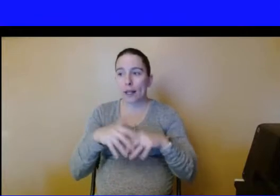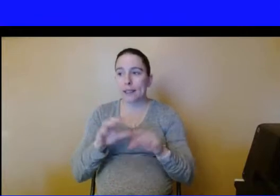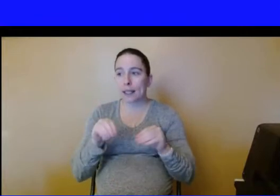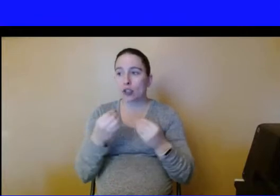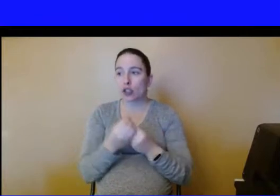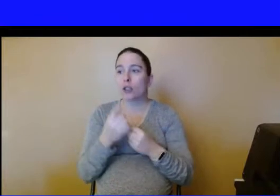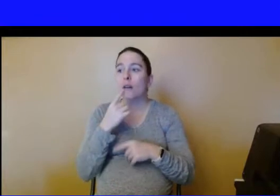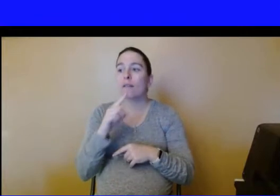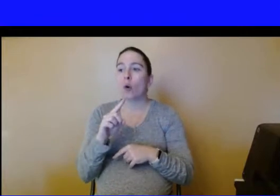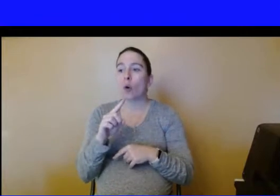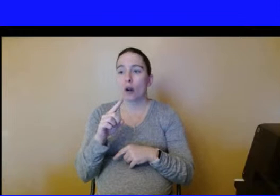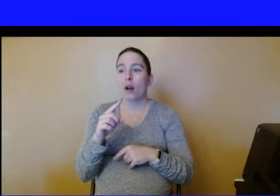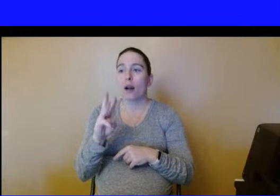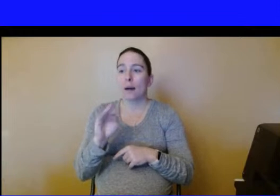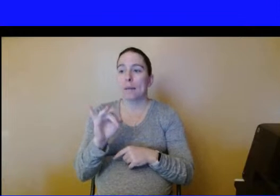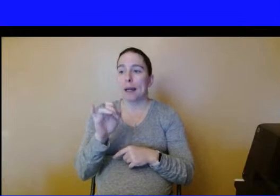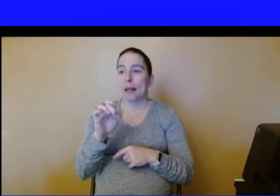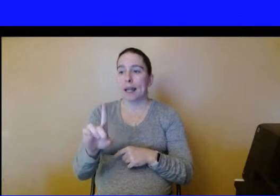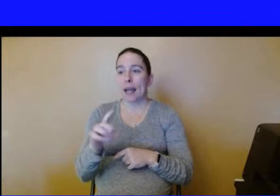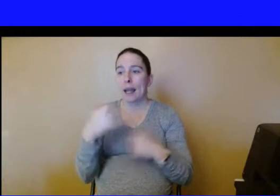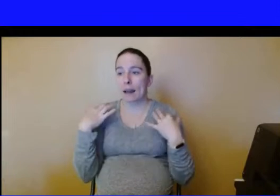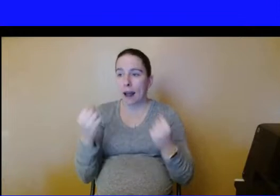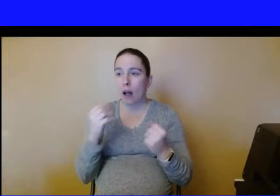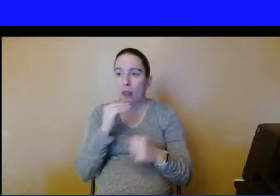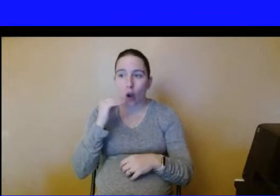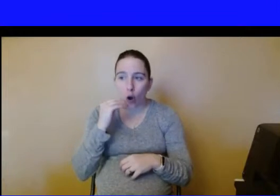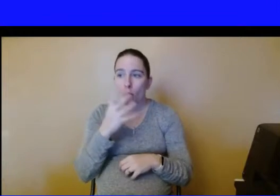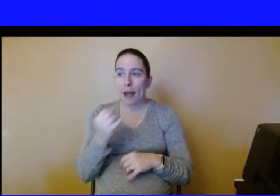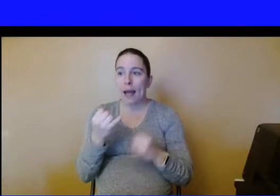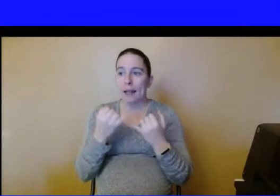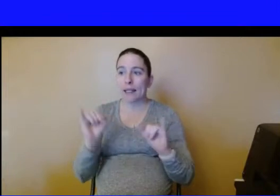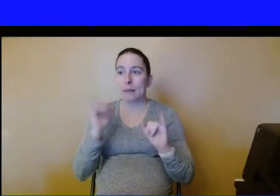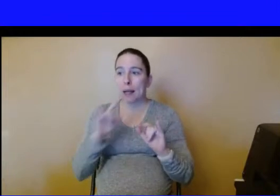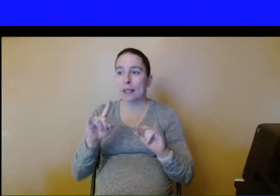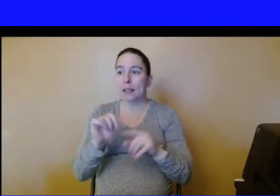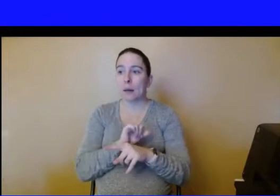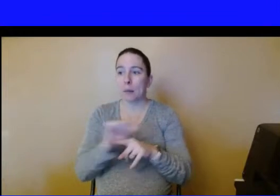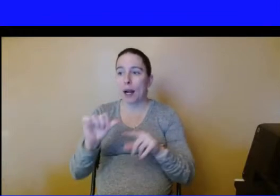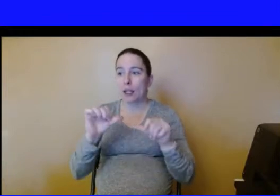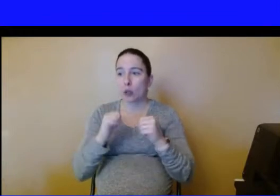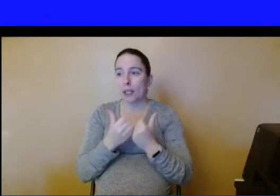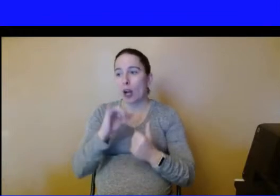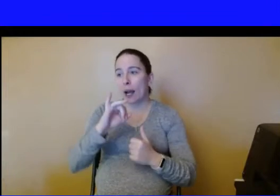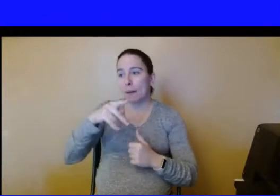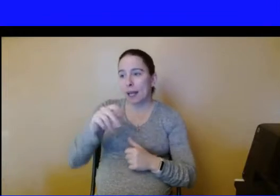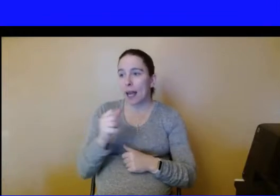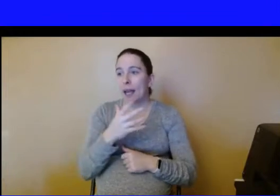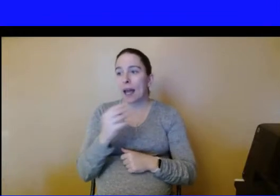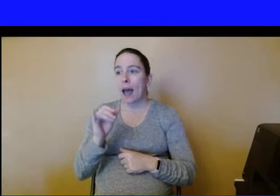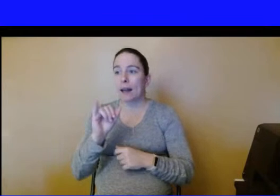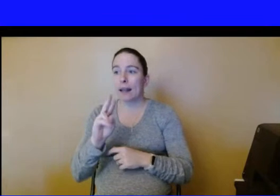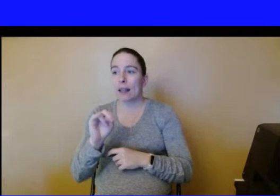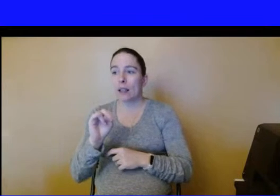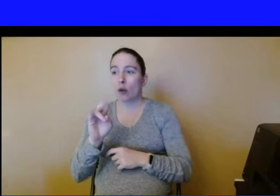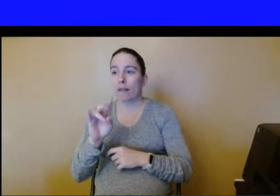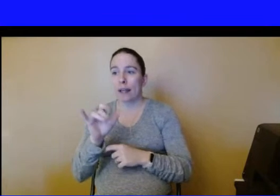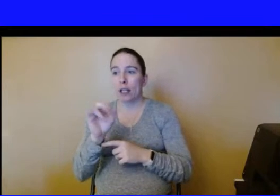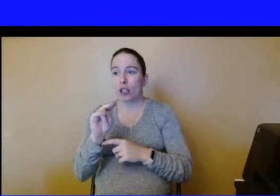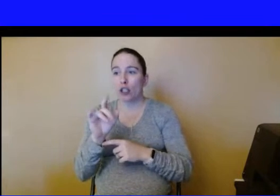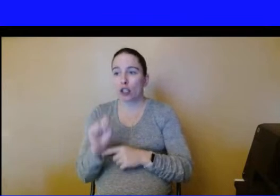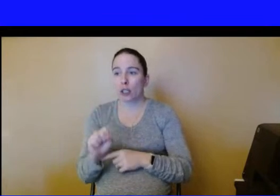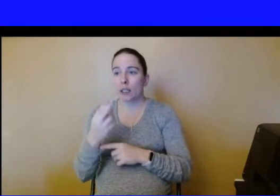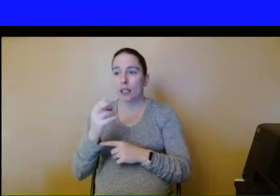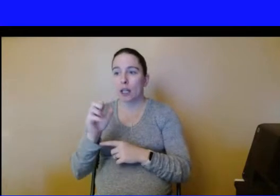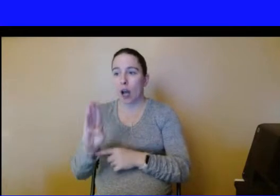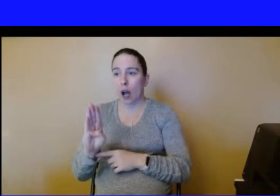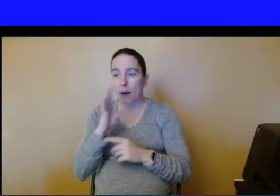of referral to multidisciplinary teams at care management agencies in CBC's broader IPA network. These teams